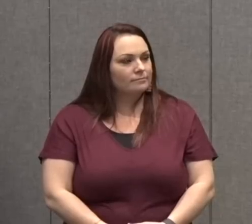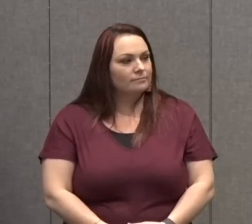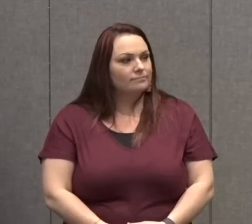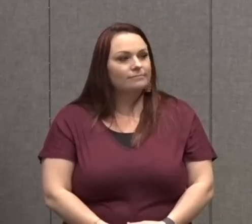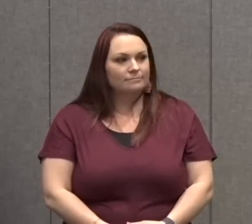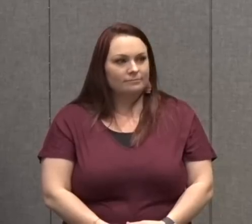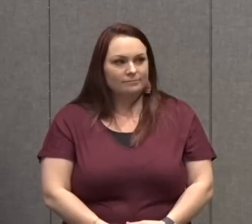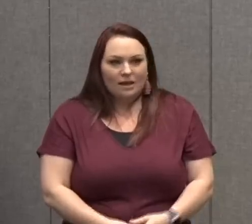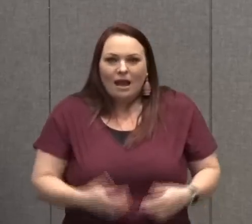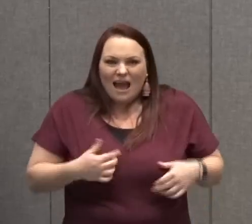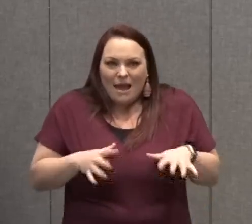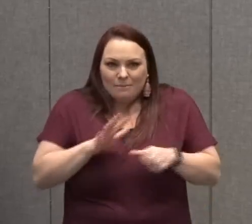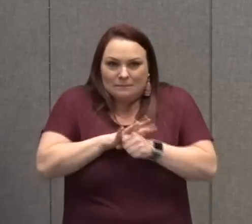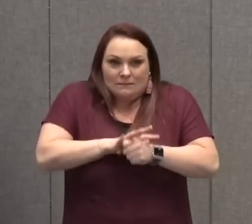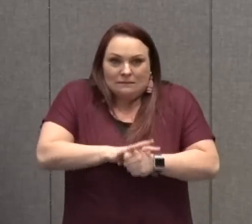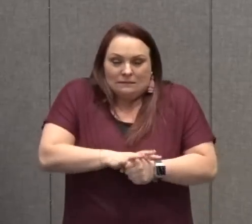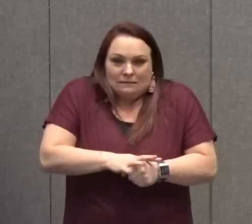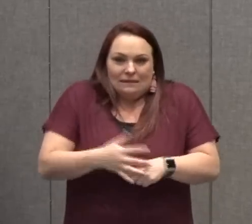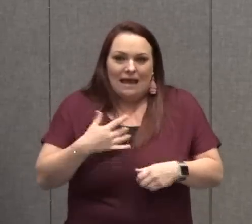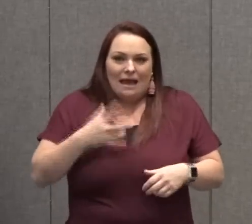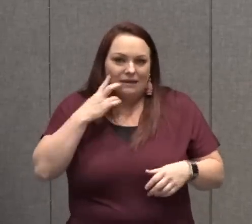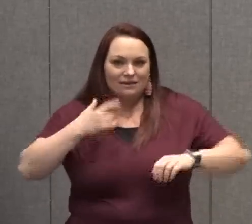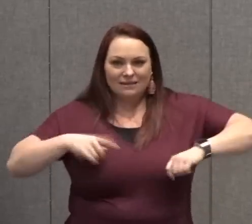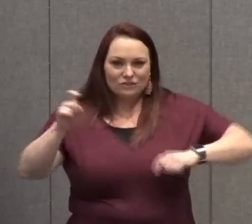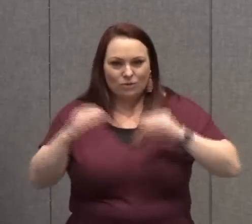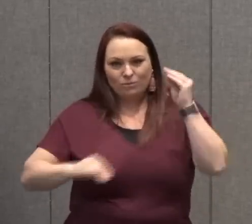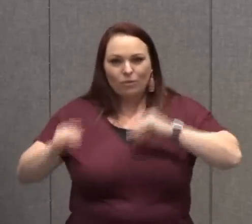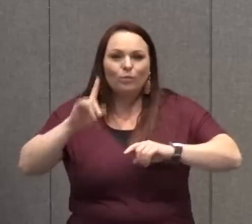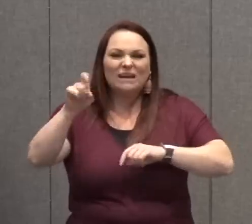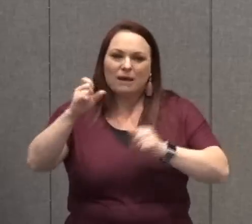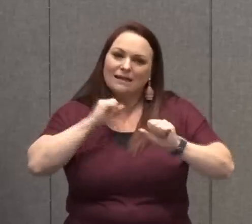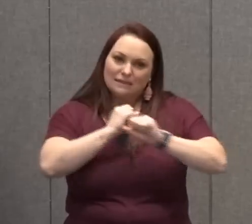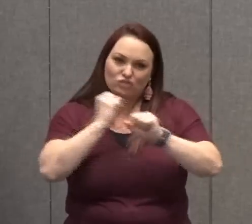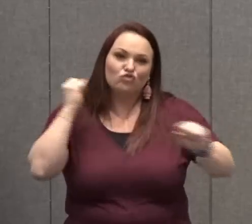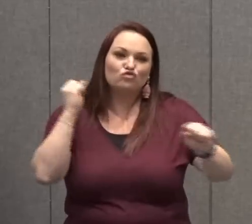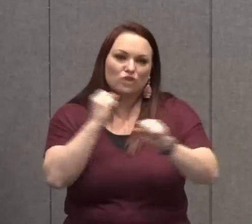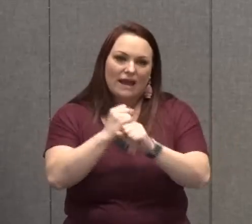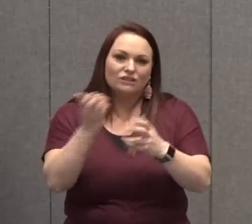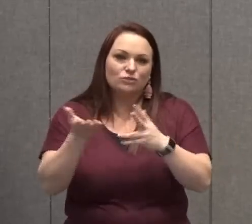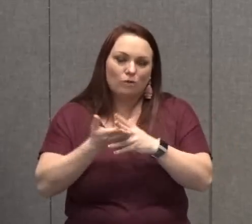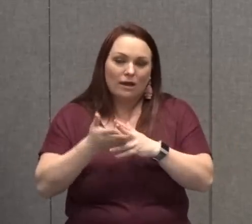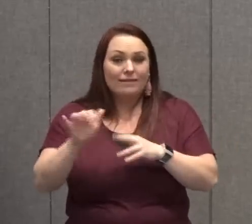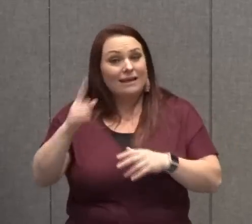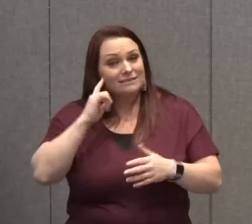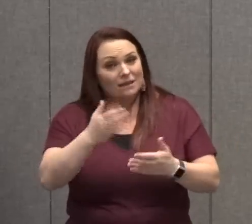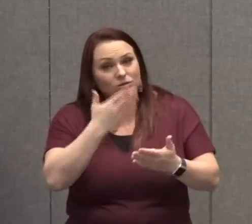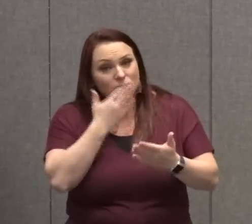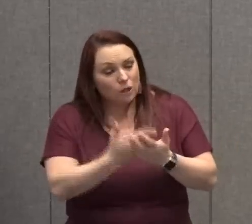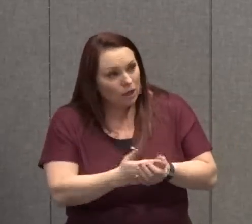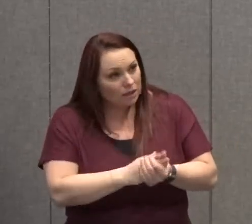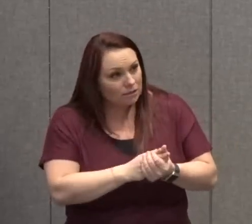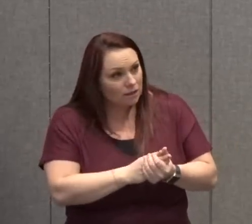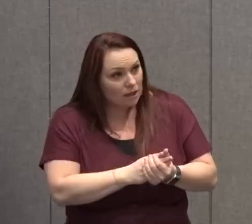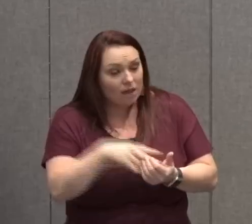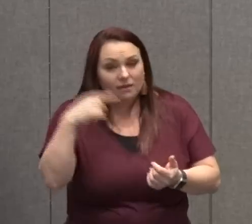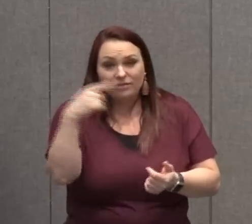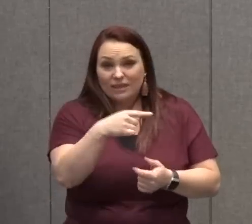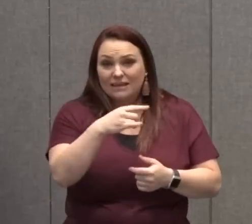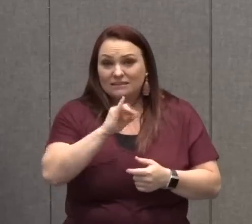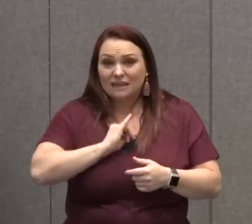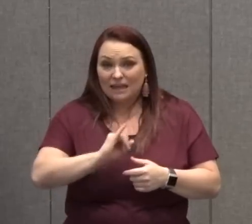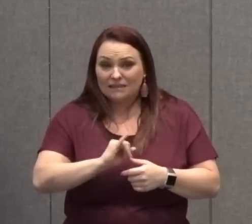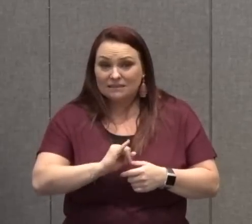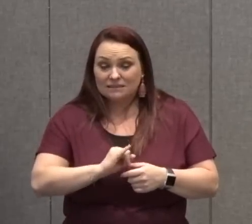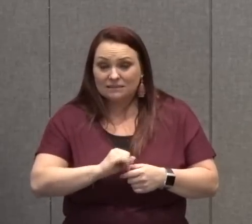I'm like all tense I know me too I get tense too ooh we might need a stretch break oh that sounds good here we go now this is the